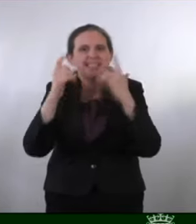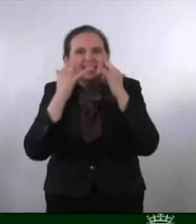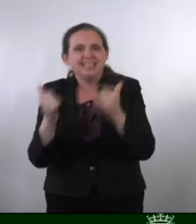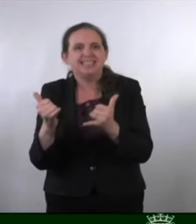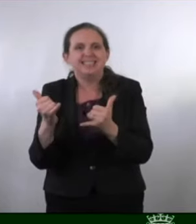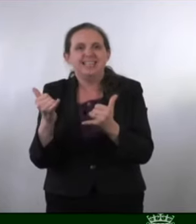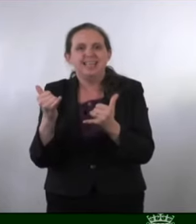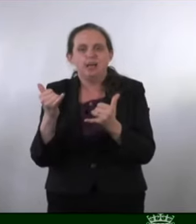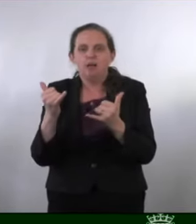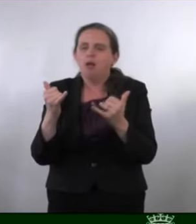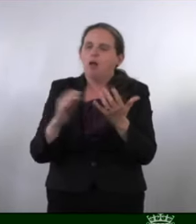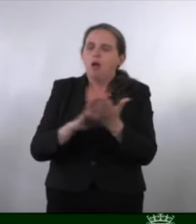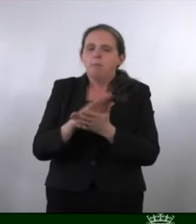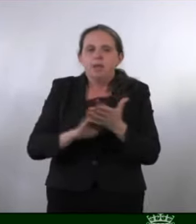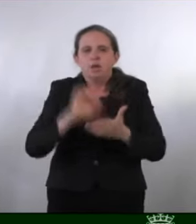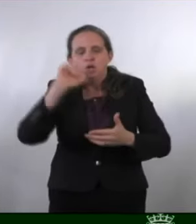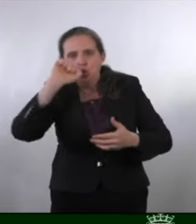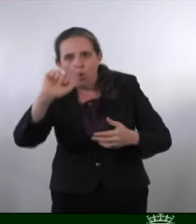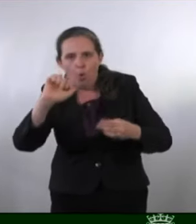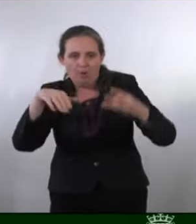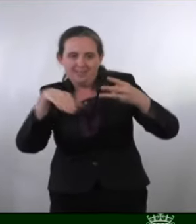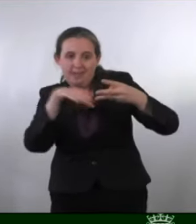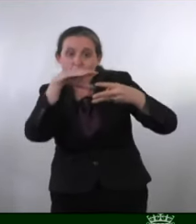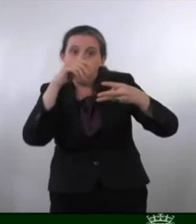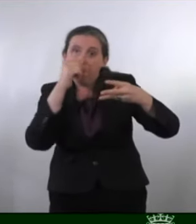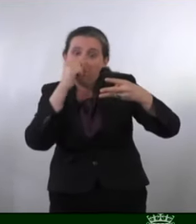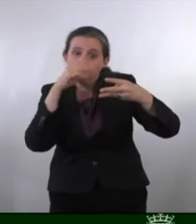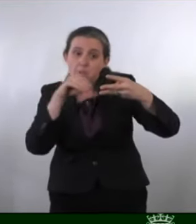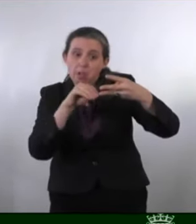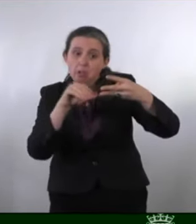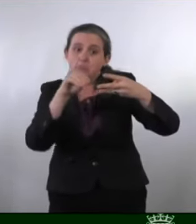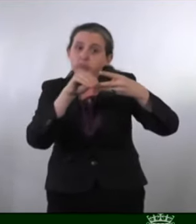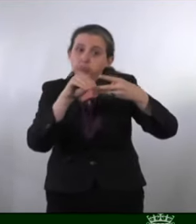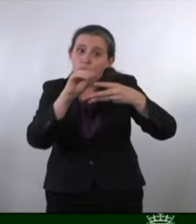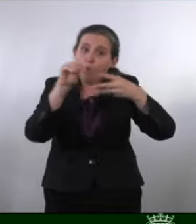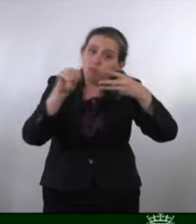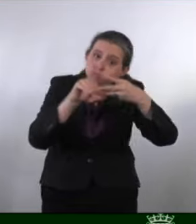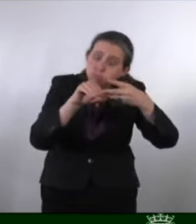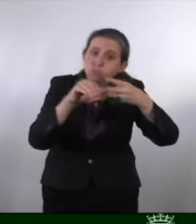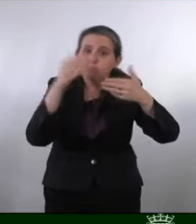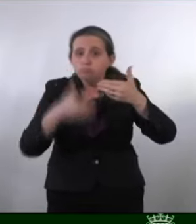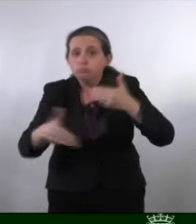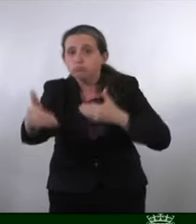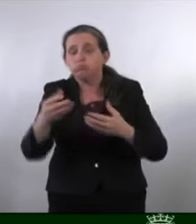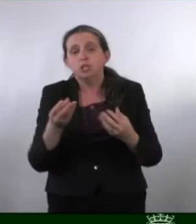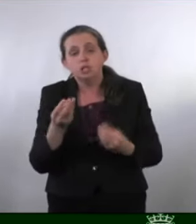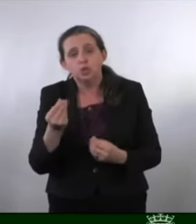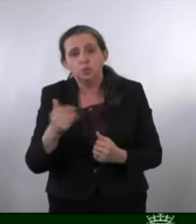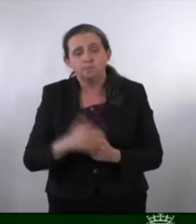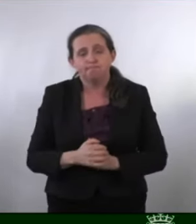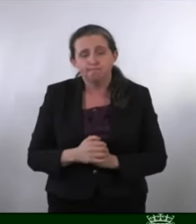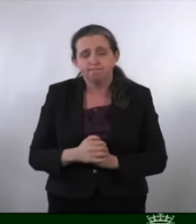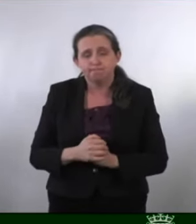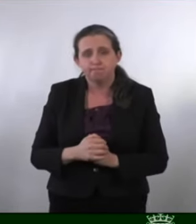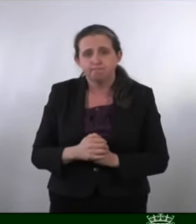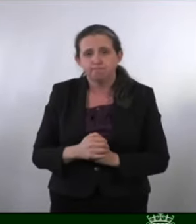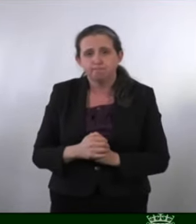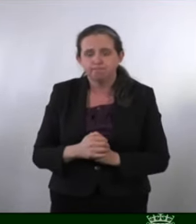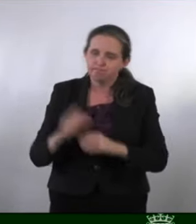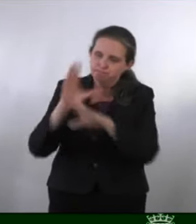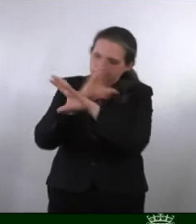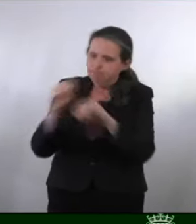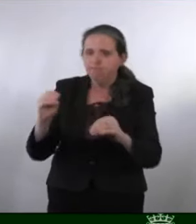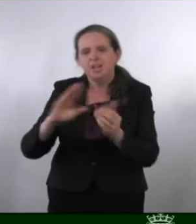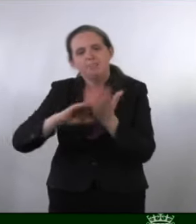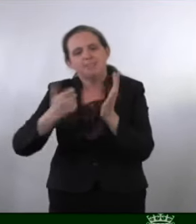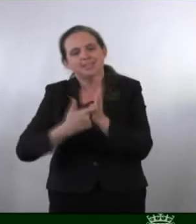easing the rules, the tiering that they currently endure. Mr. Speaker, we will also use daily